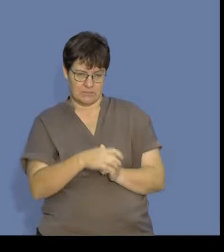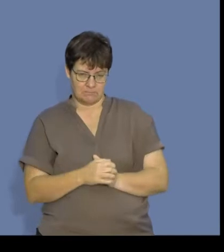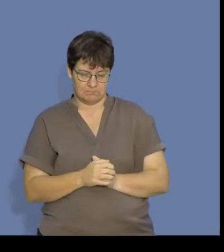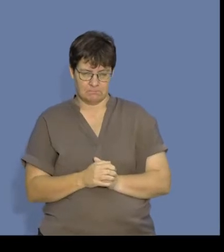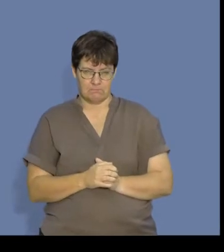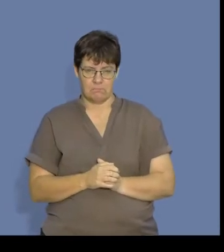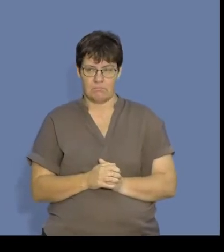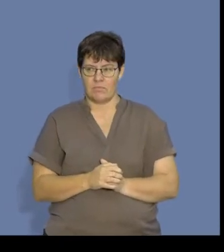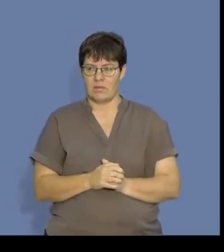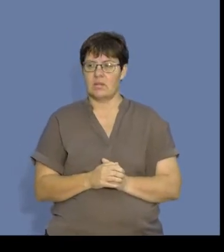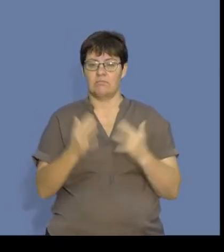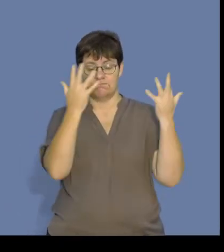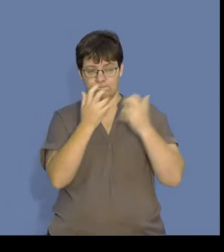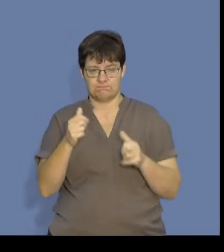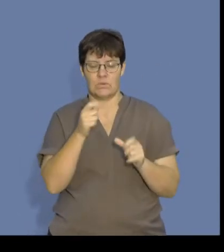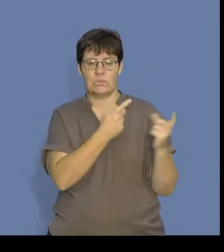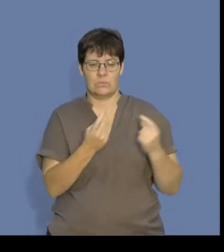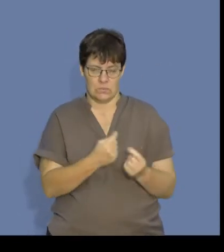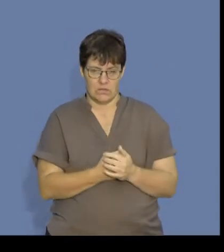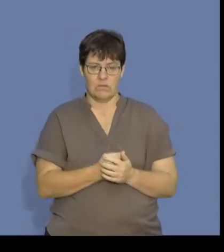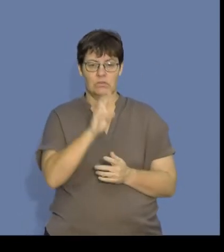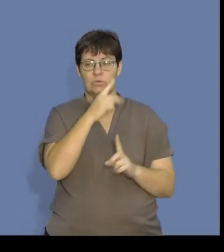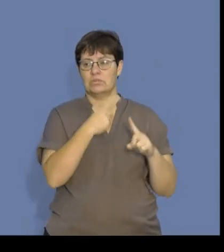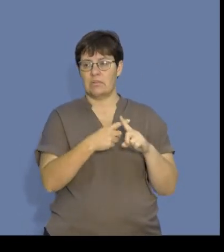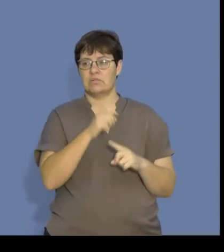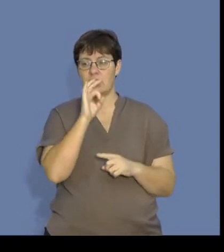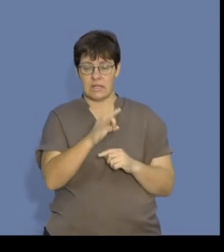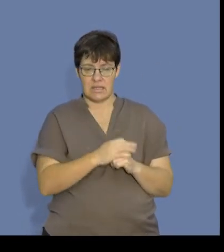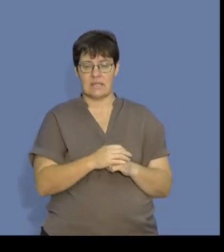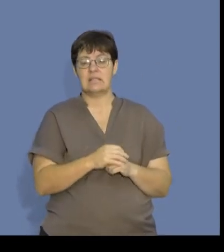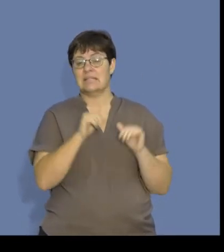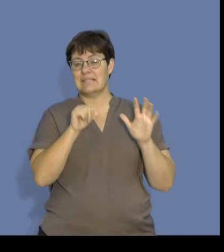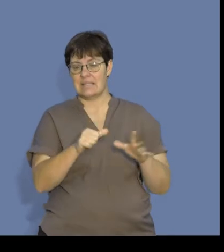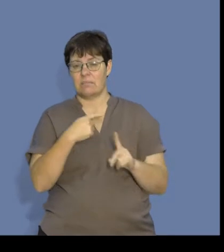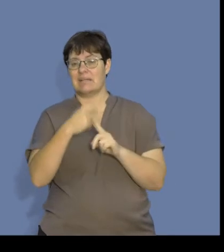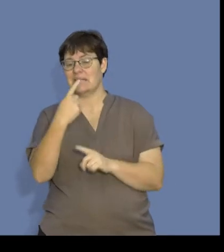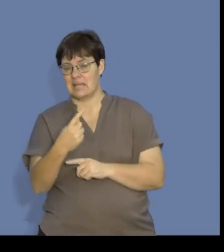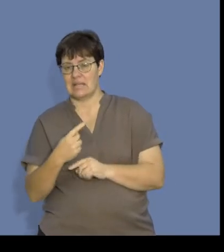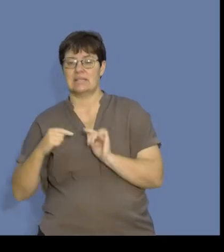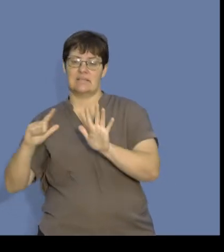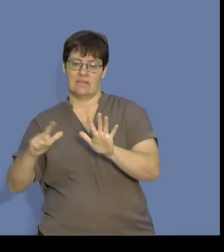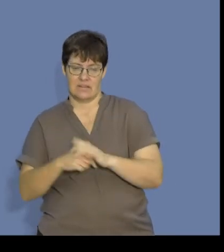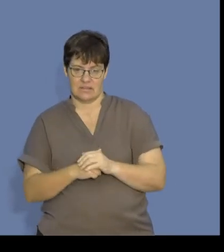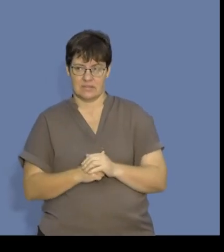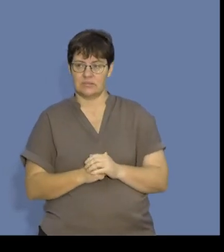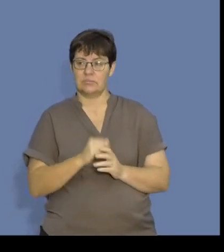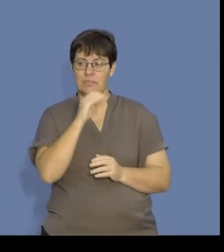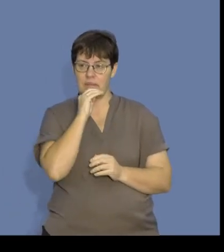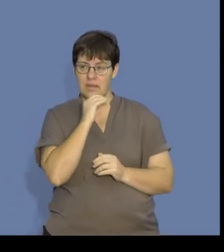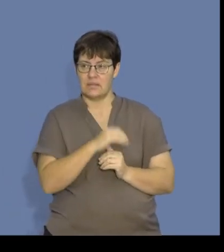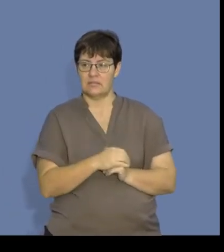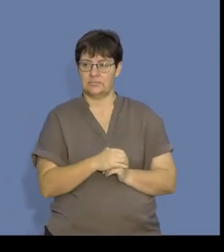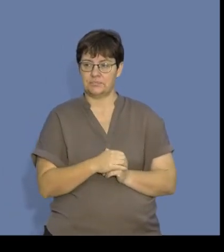And then perform the calculation. So 2 multiplied by 3 will be 6, plus 1 will be 7. So it